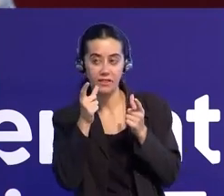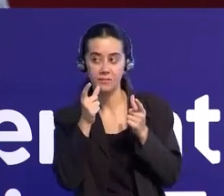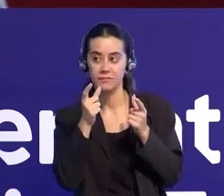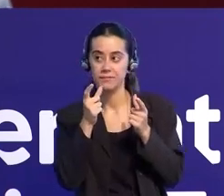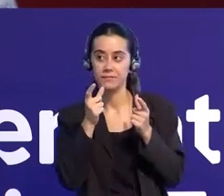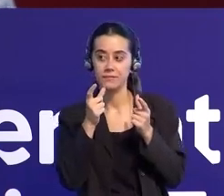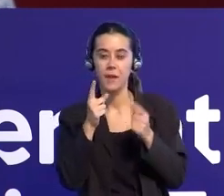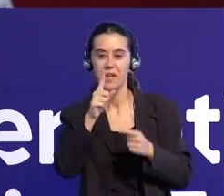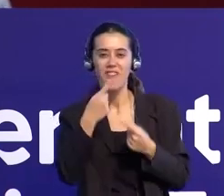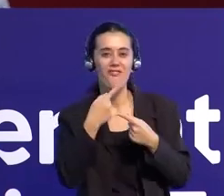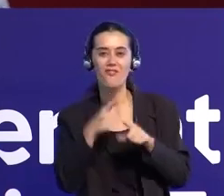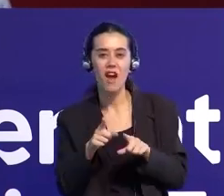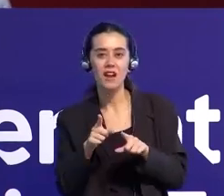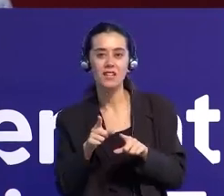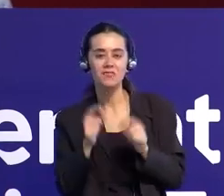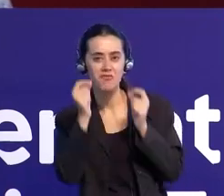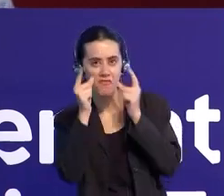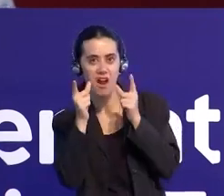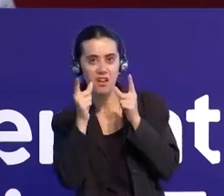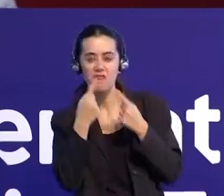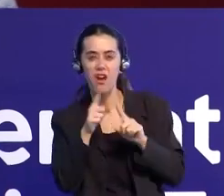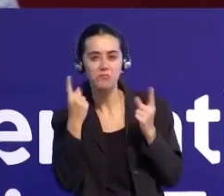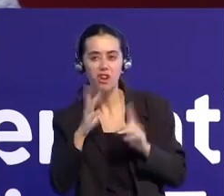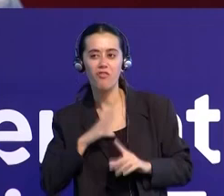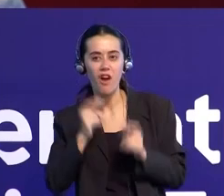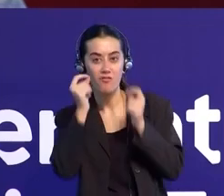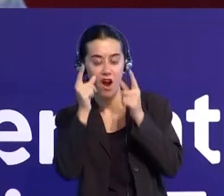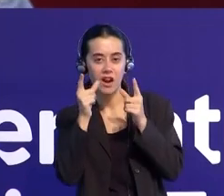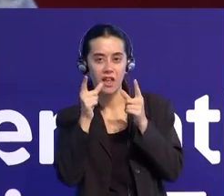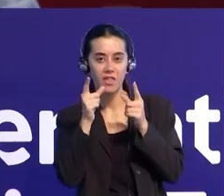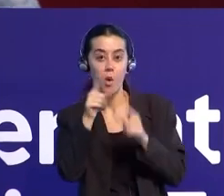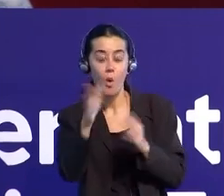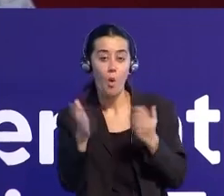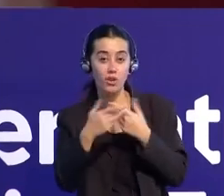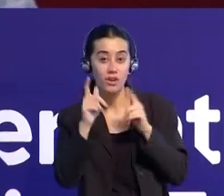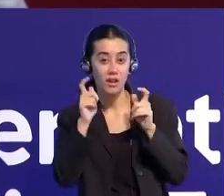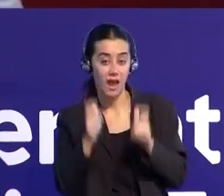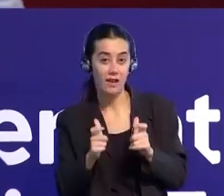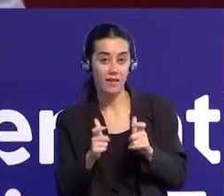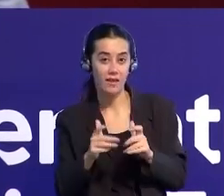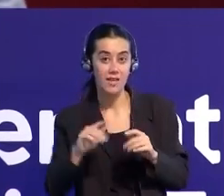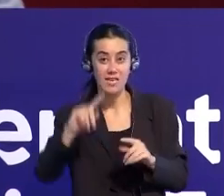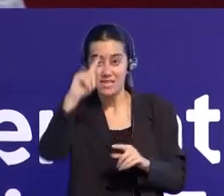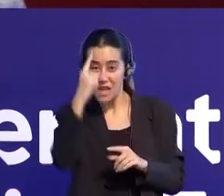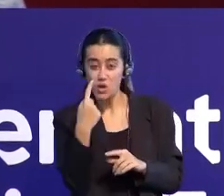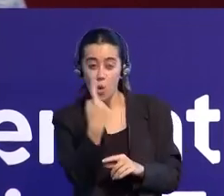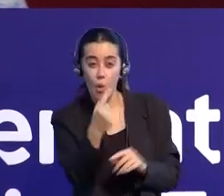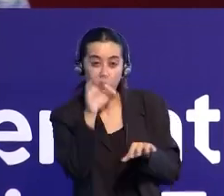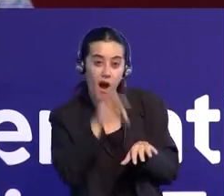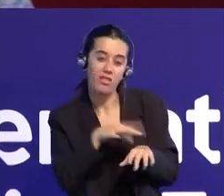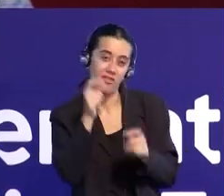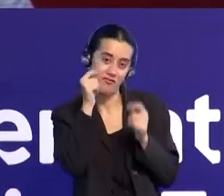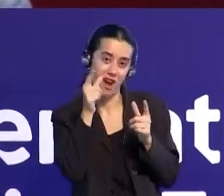the catastrophe was prevented, but only this time. In all other occupied territories of